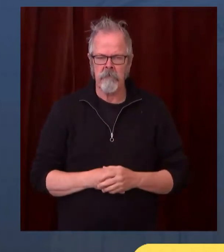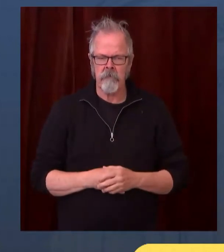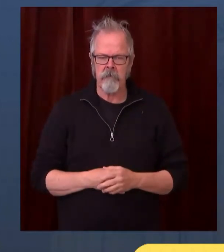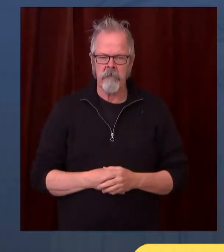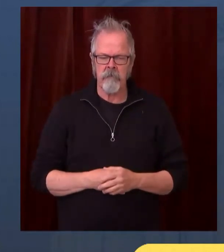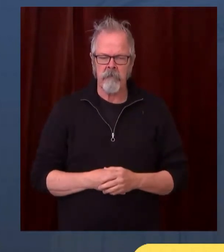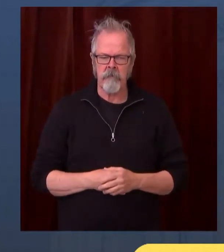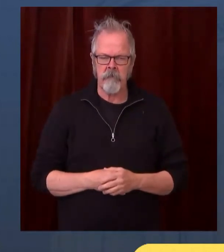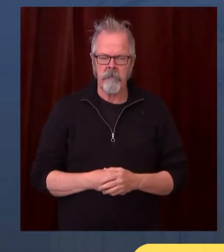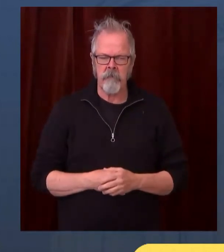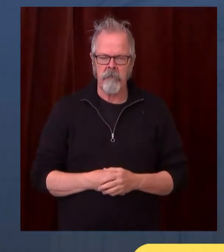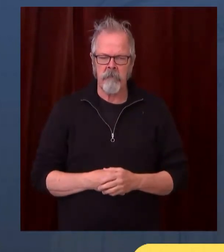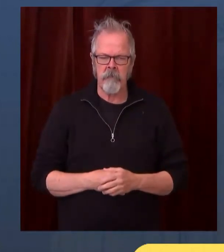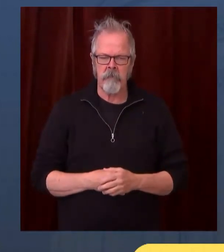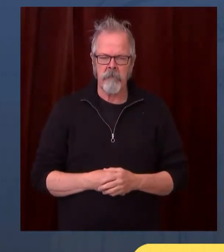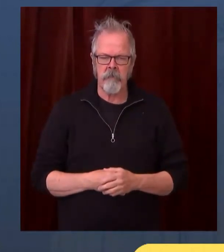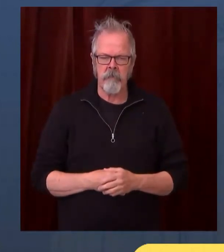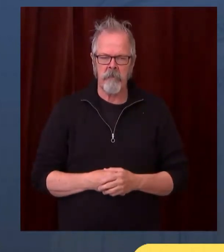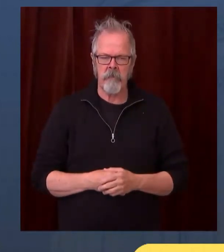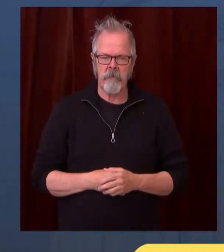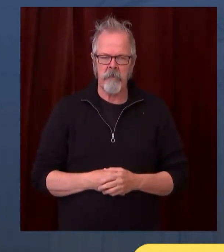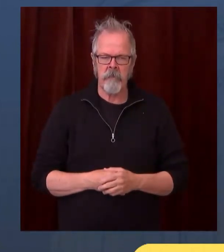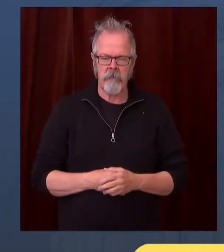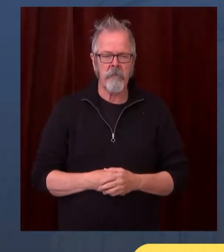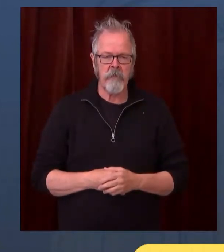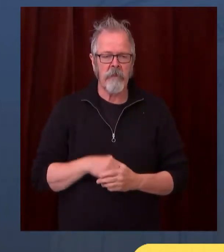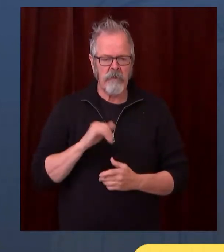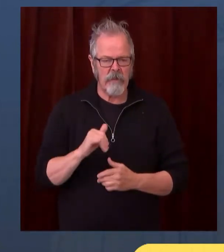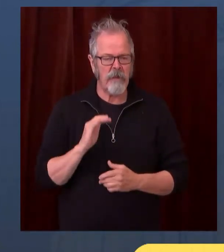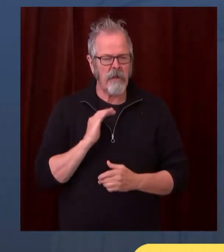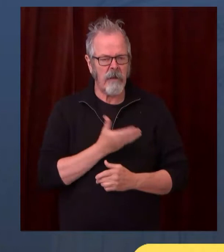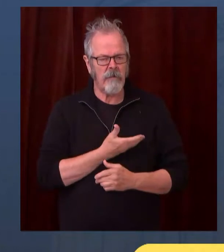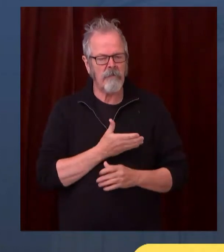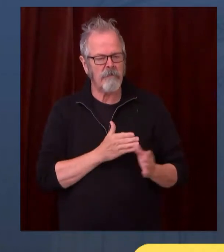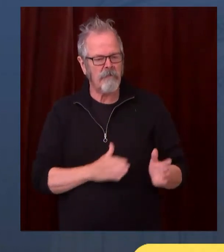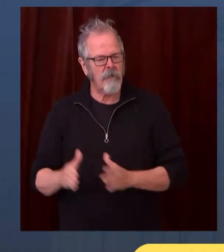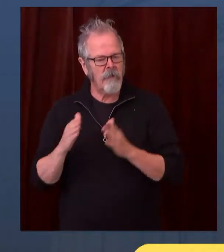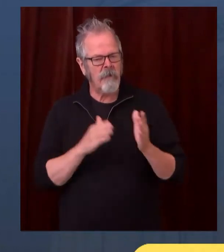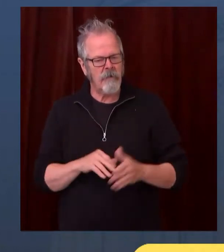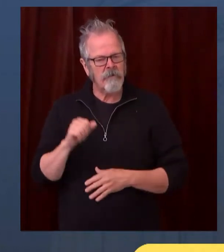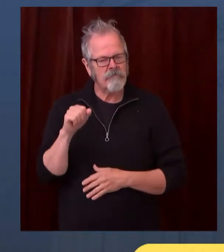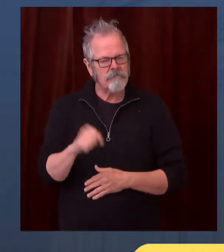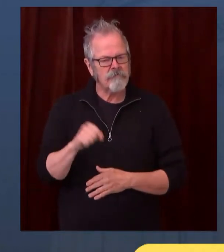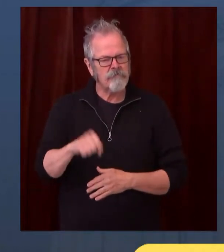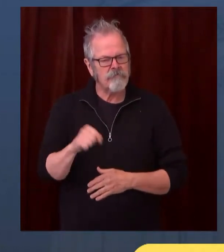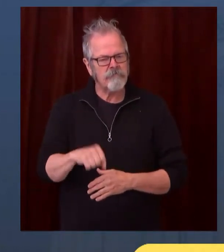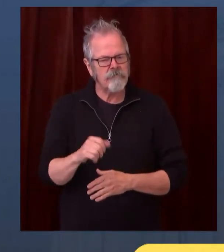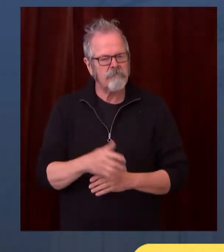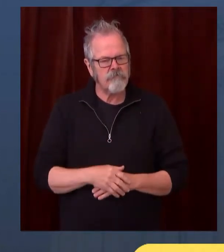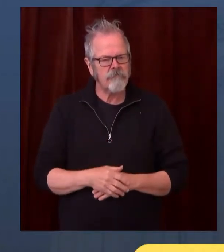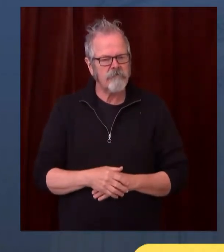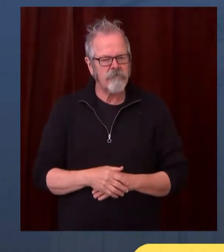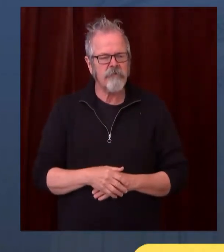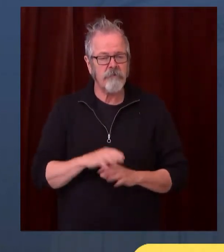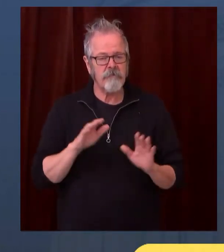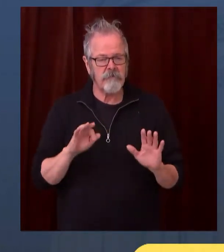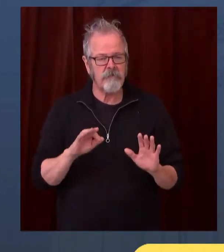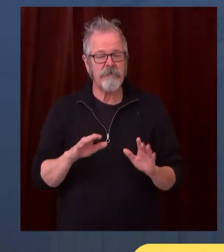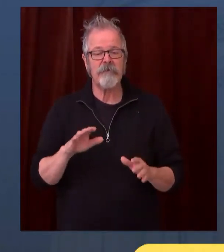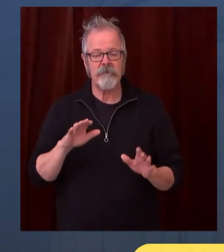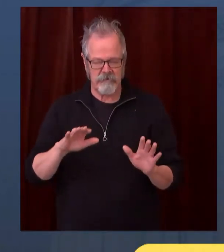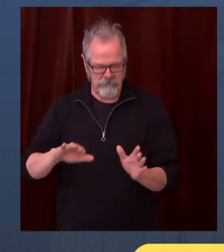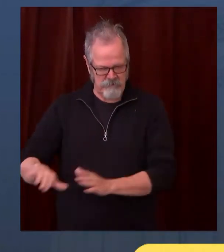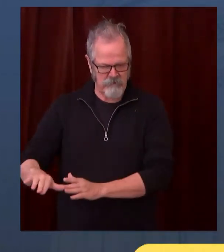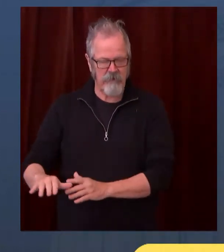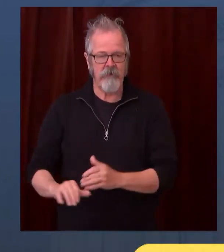terms of assisted living facilities in general that we hope to have all our test everybody,